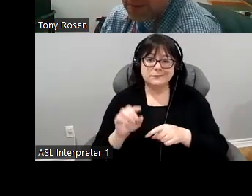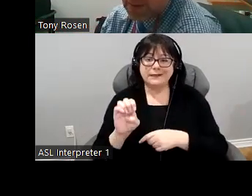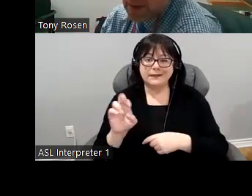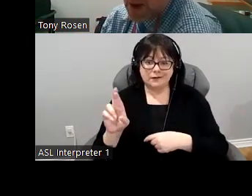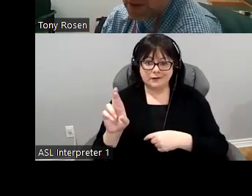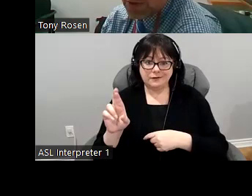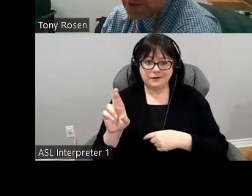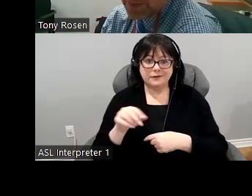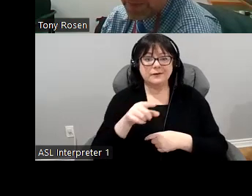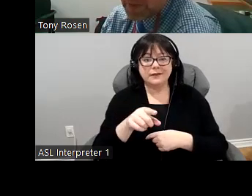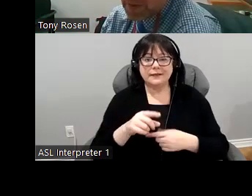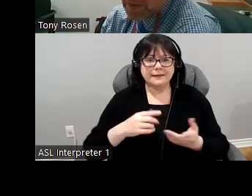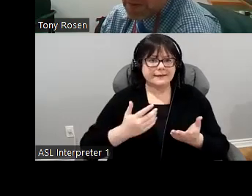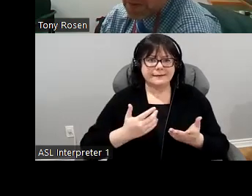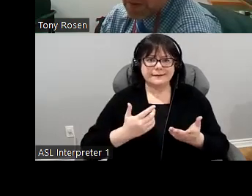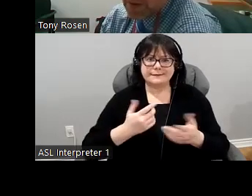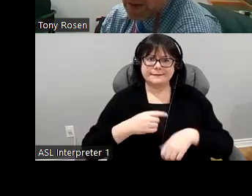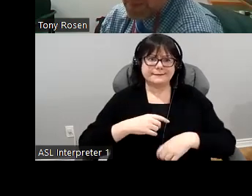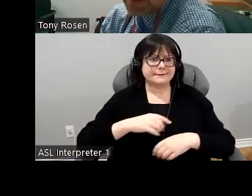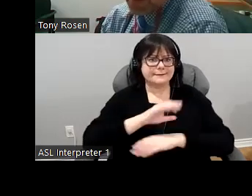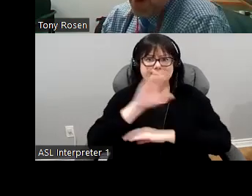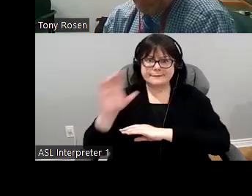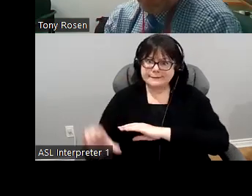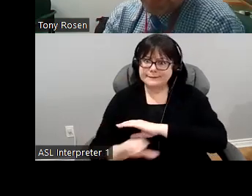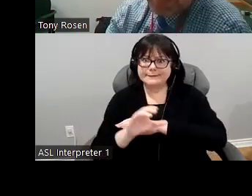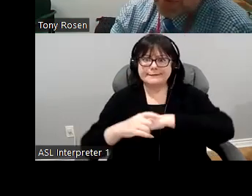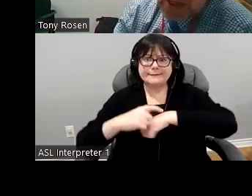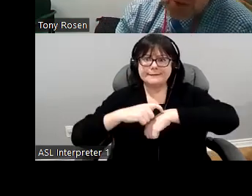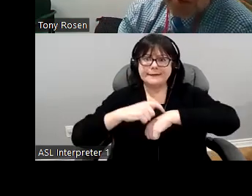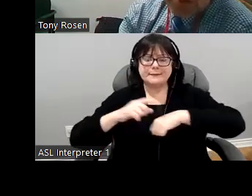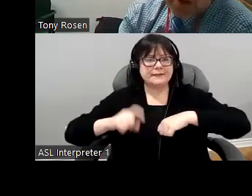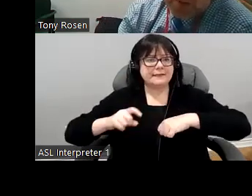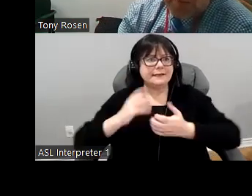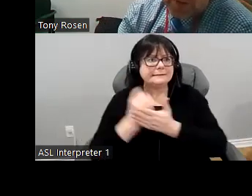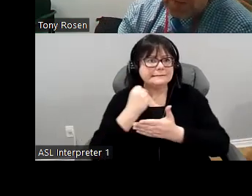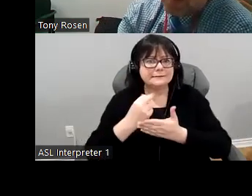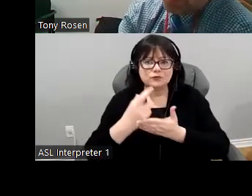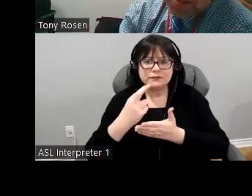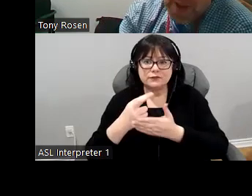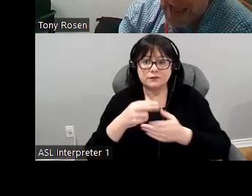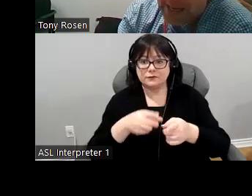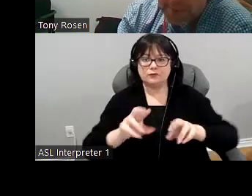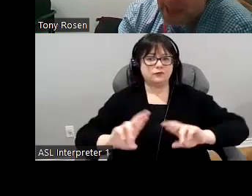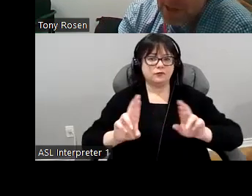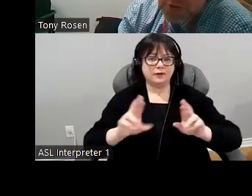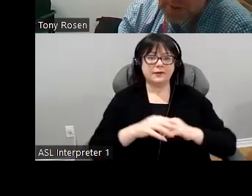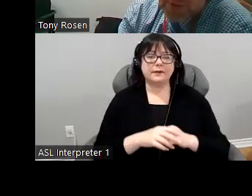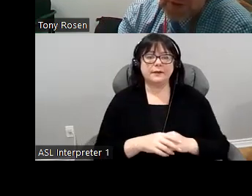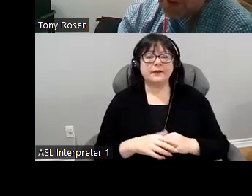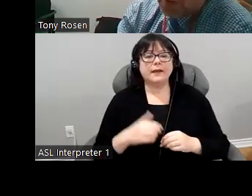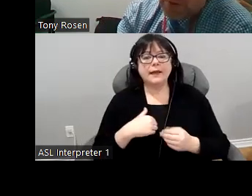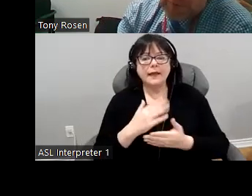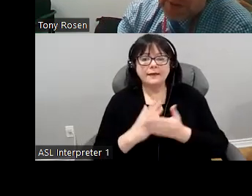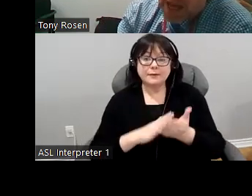morning about what to do. And so hopefully these resources are helpful. We've written some academic